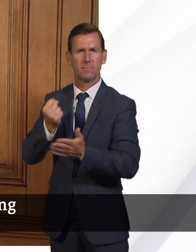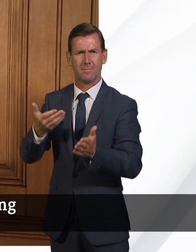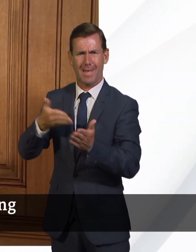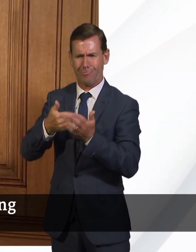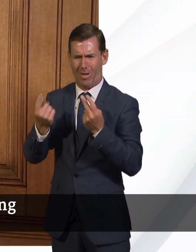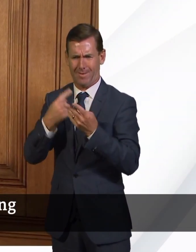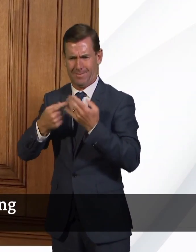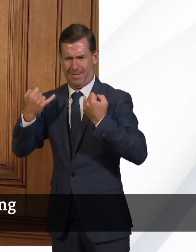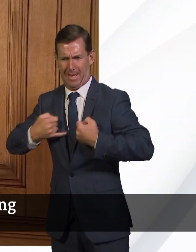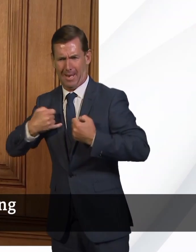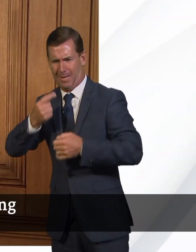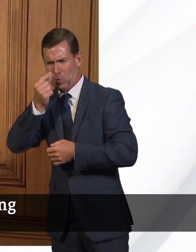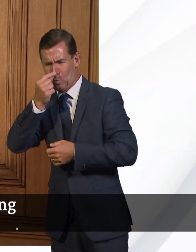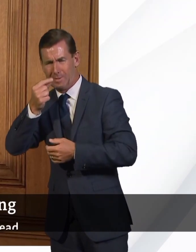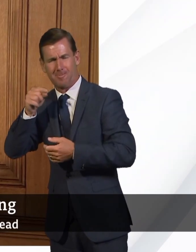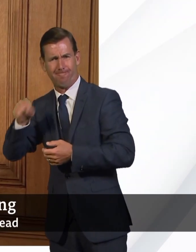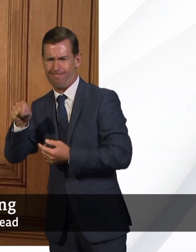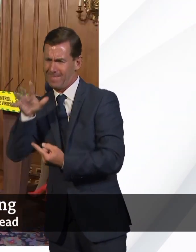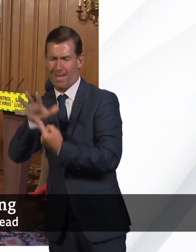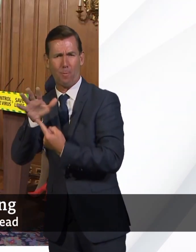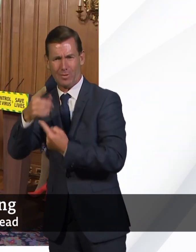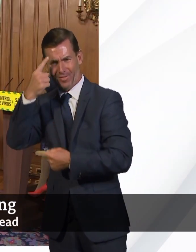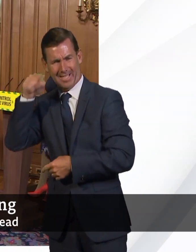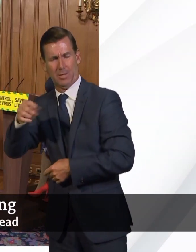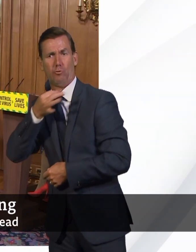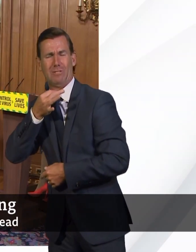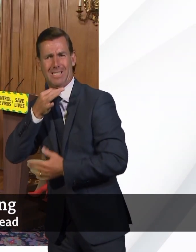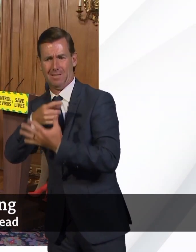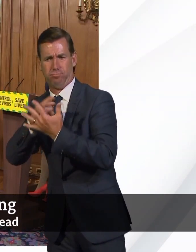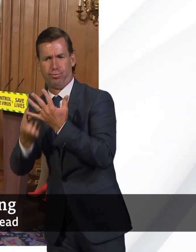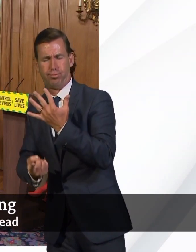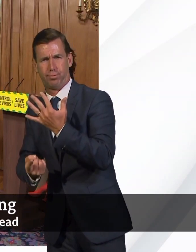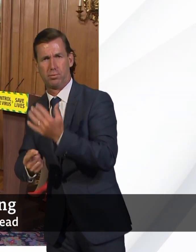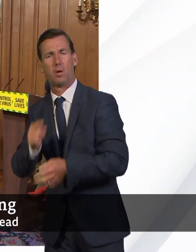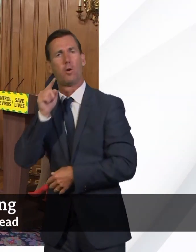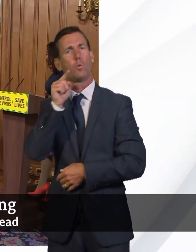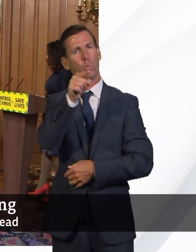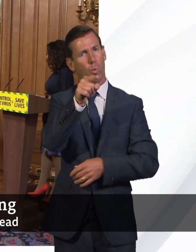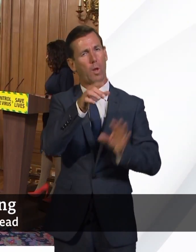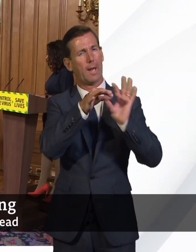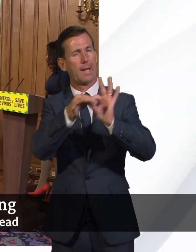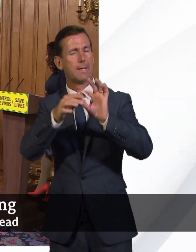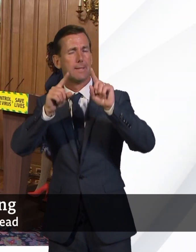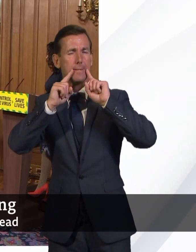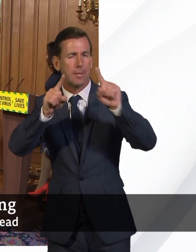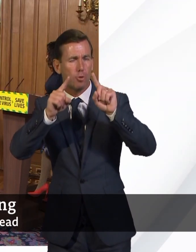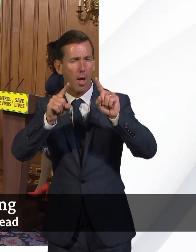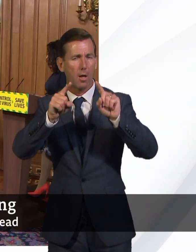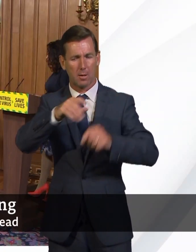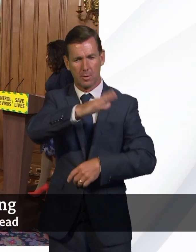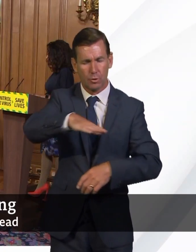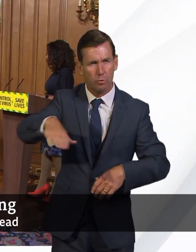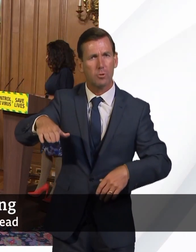is really very important. But I think the concerns that you're particularly referring to are around teachers and children